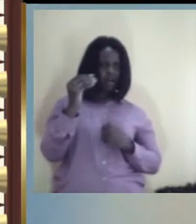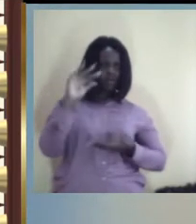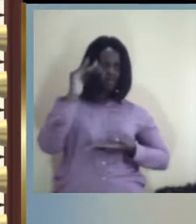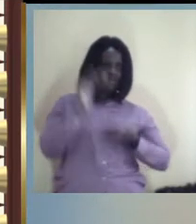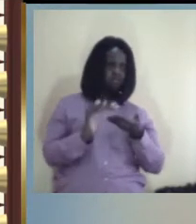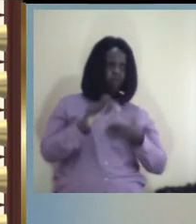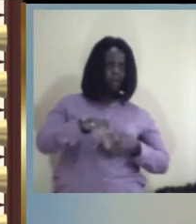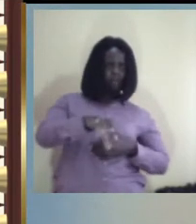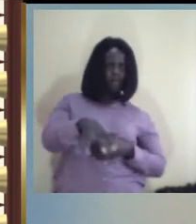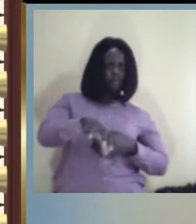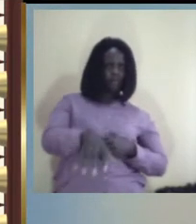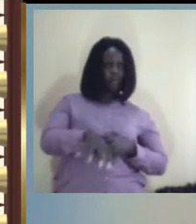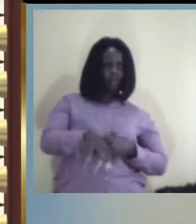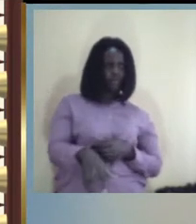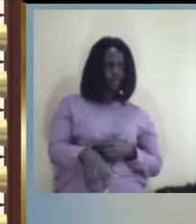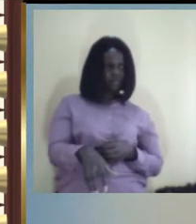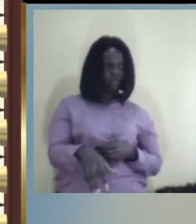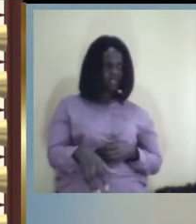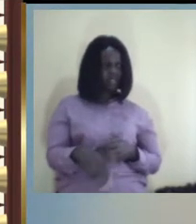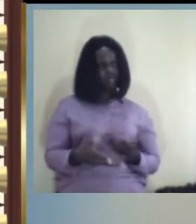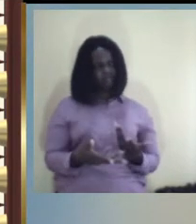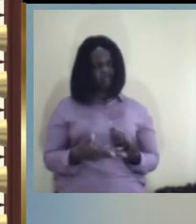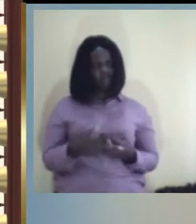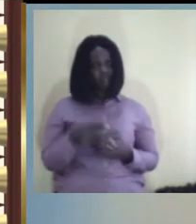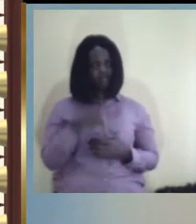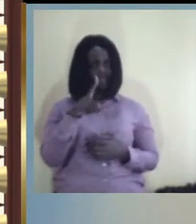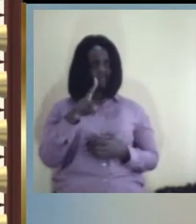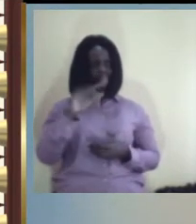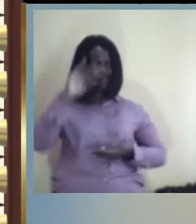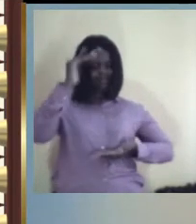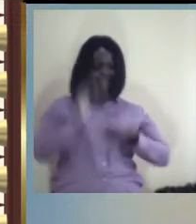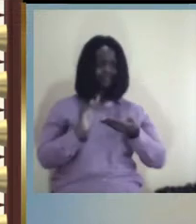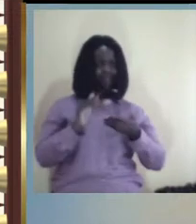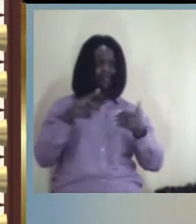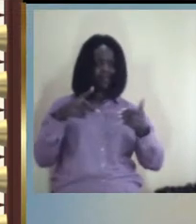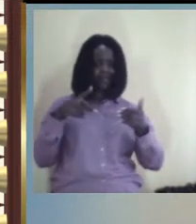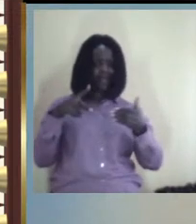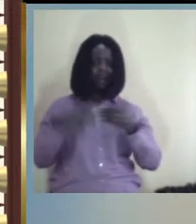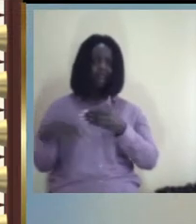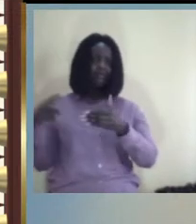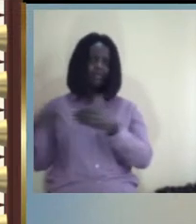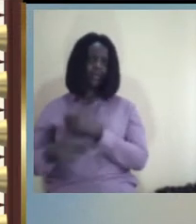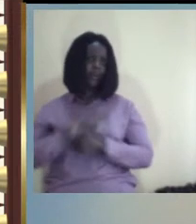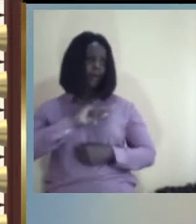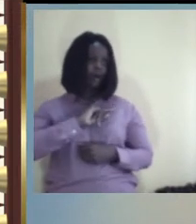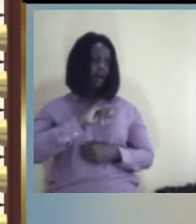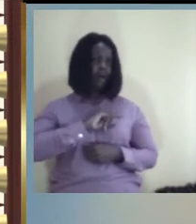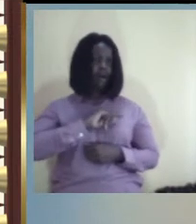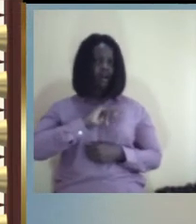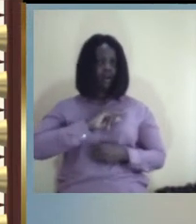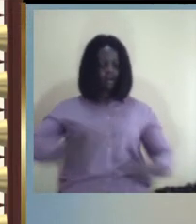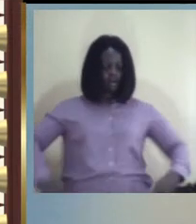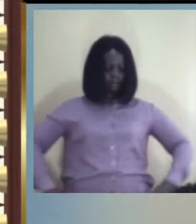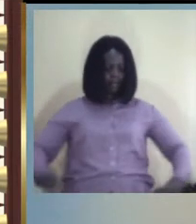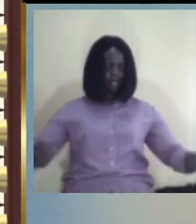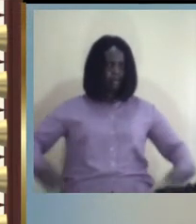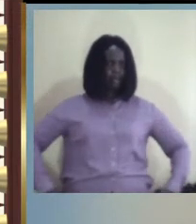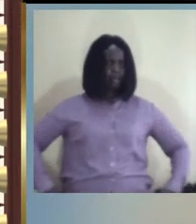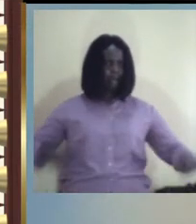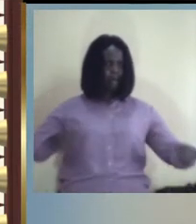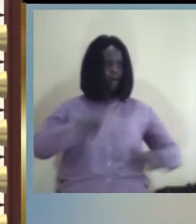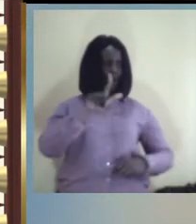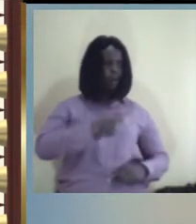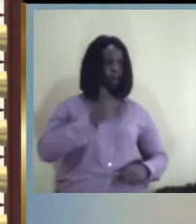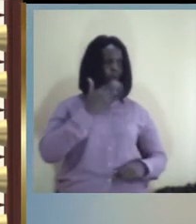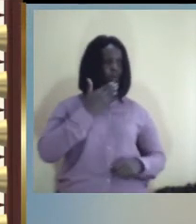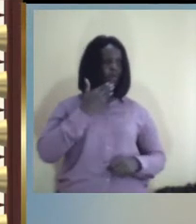provincial equitable share formula. These cuts were the result of low spending on the compensation of employees